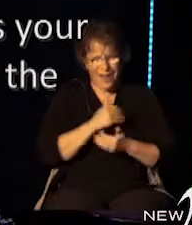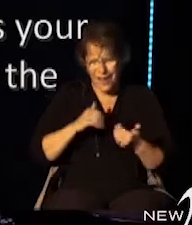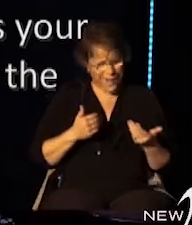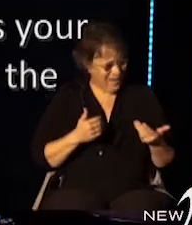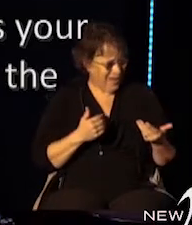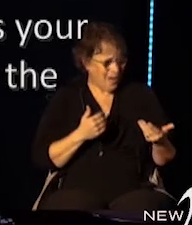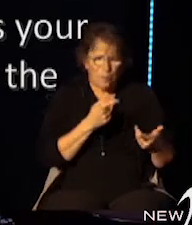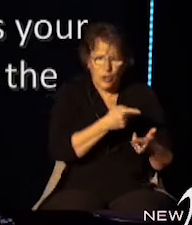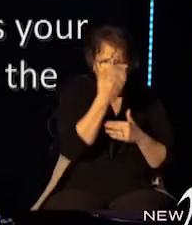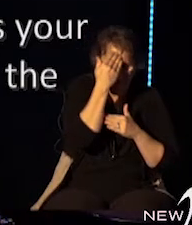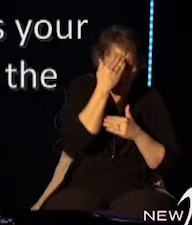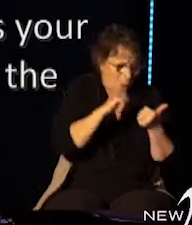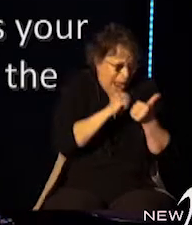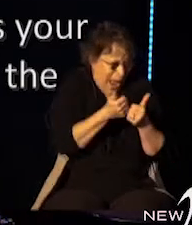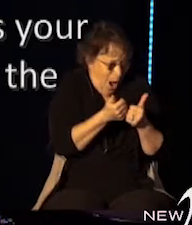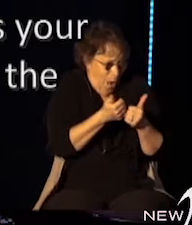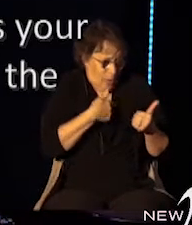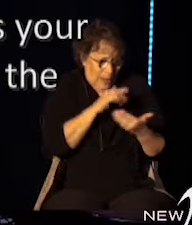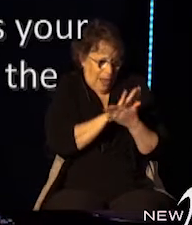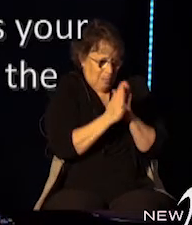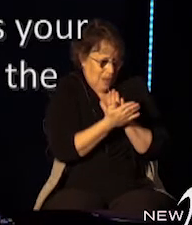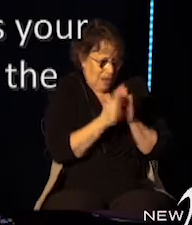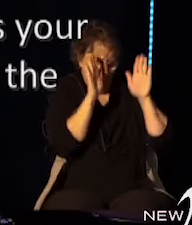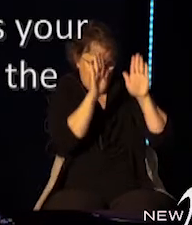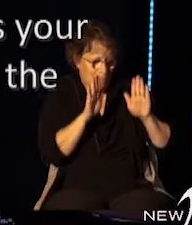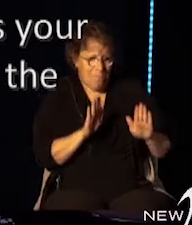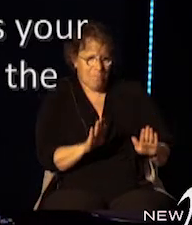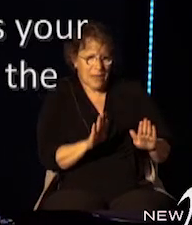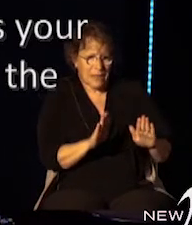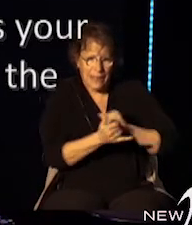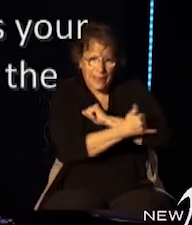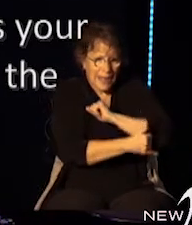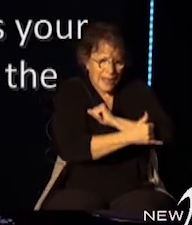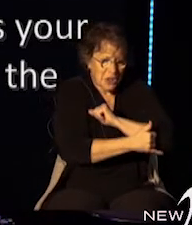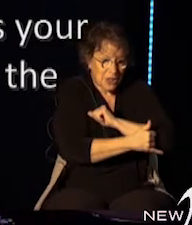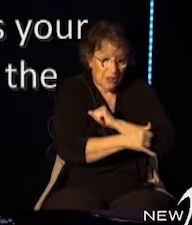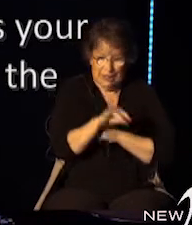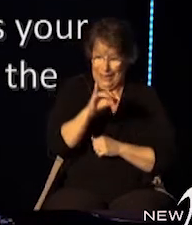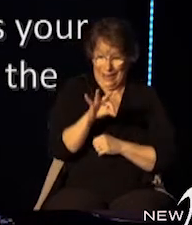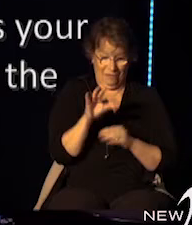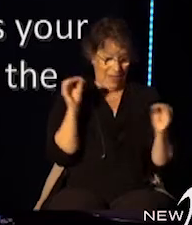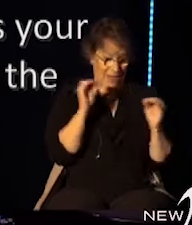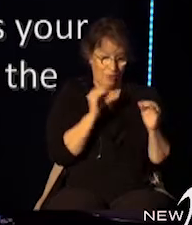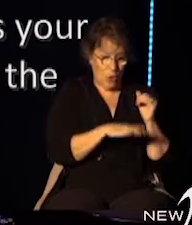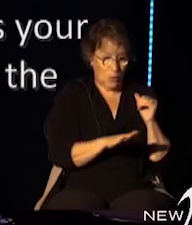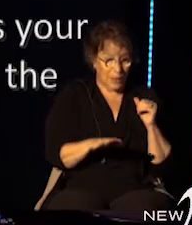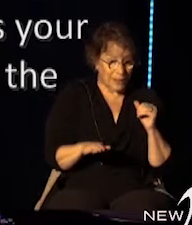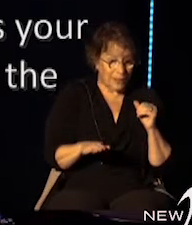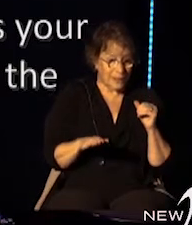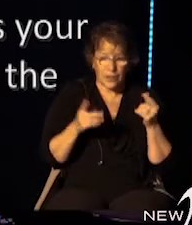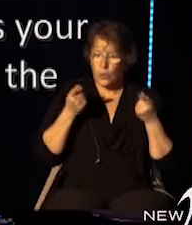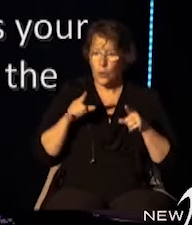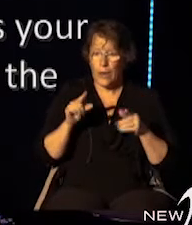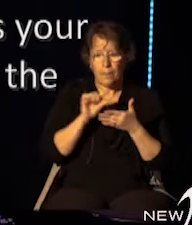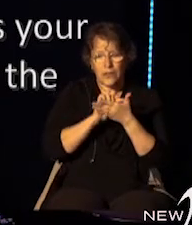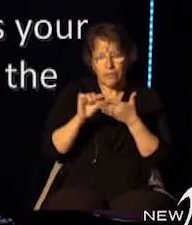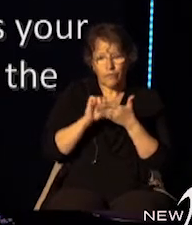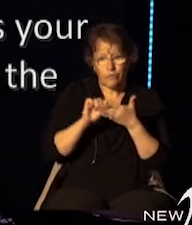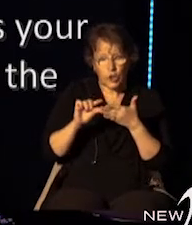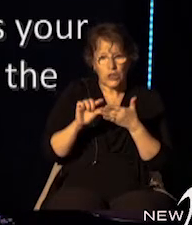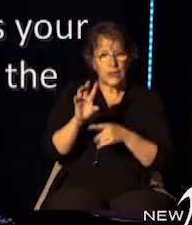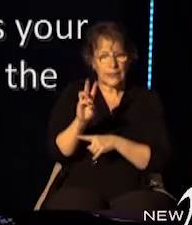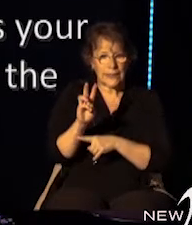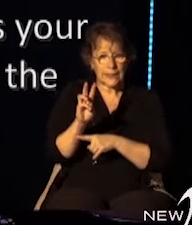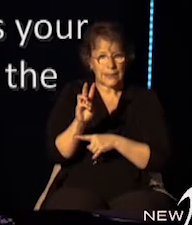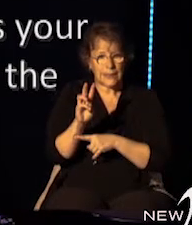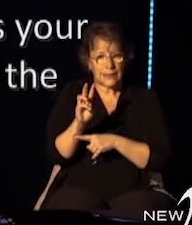children? So in verse 6, God actually believes, Abraham actually